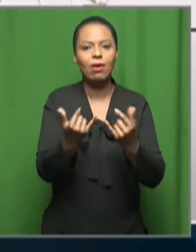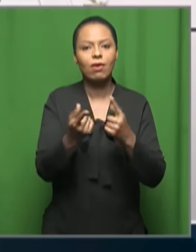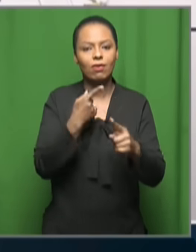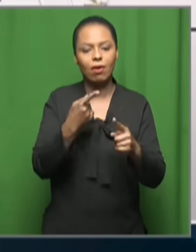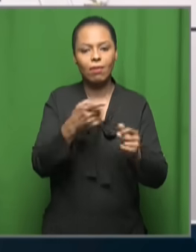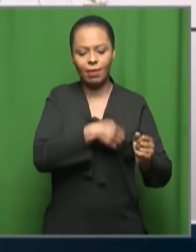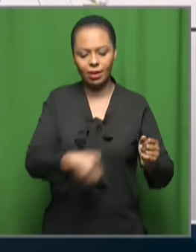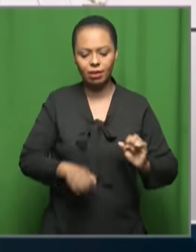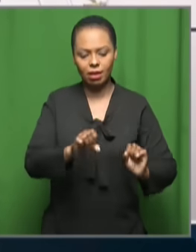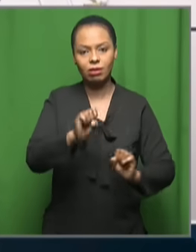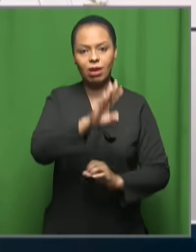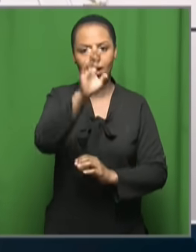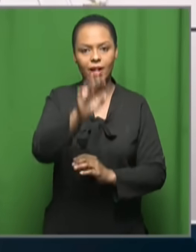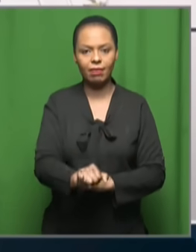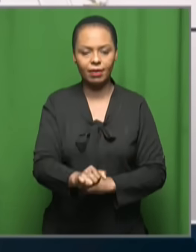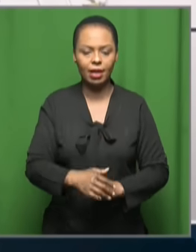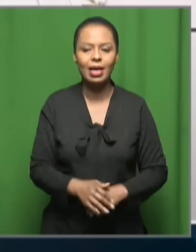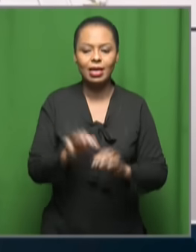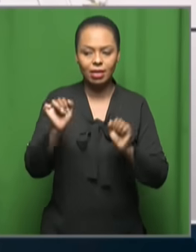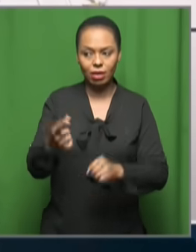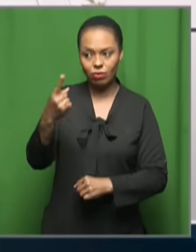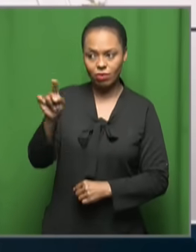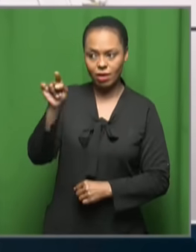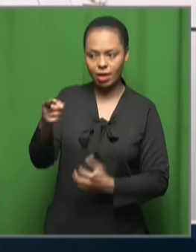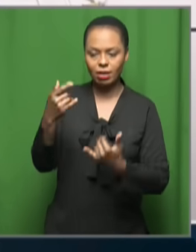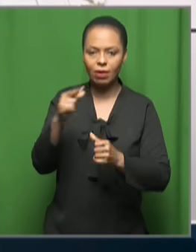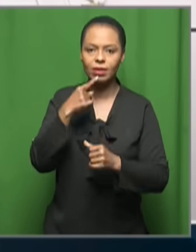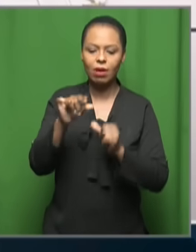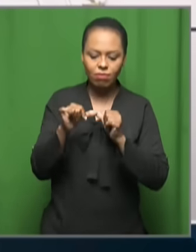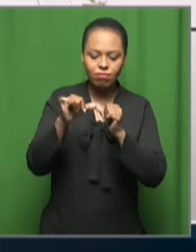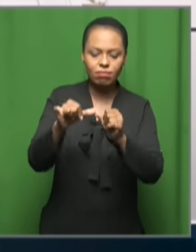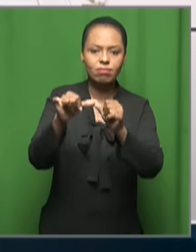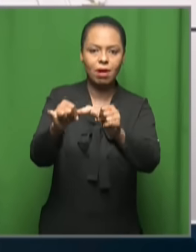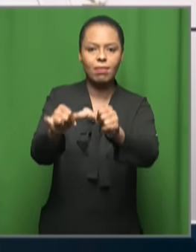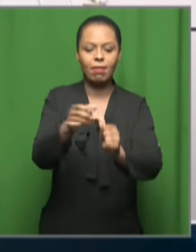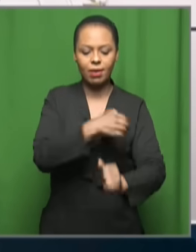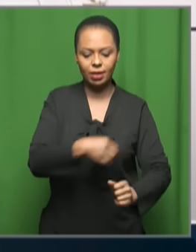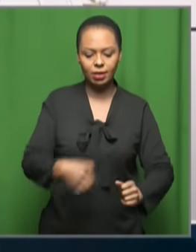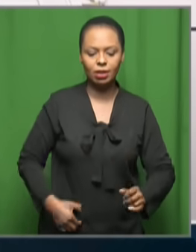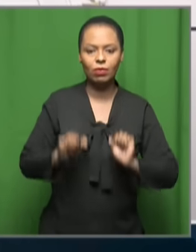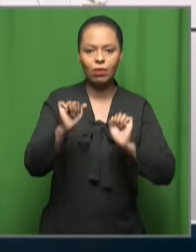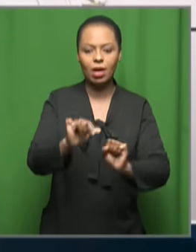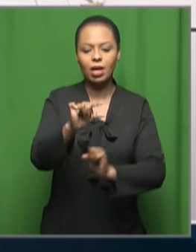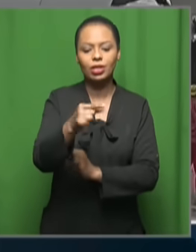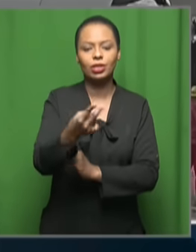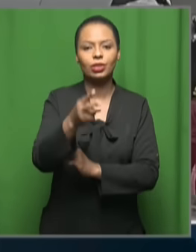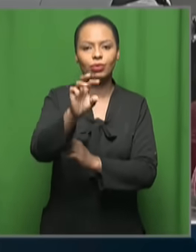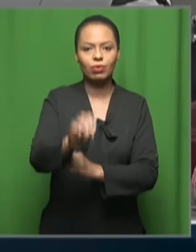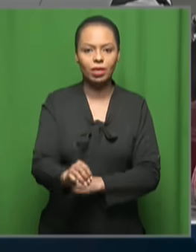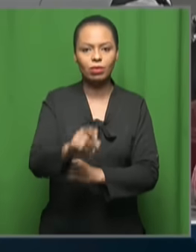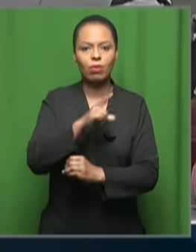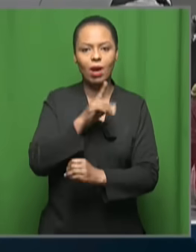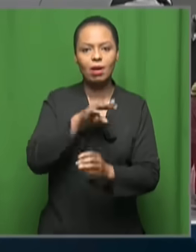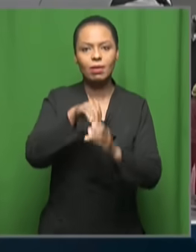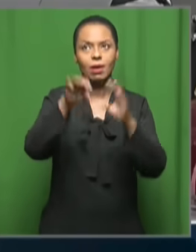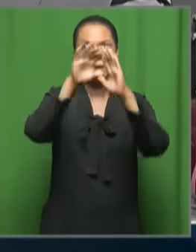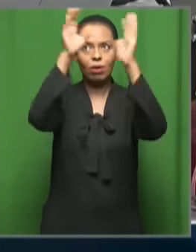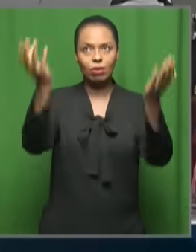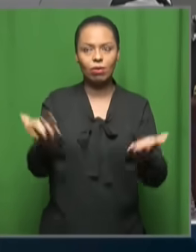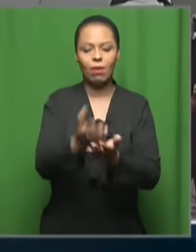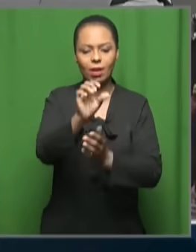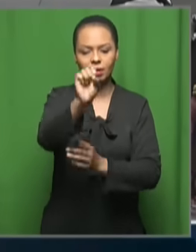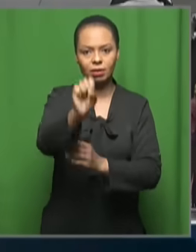Africa. But you're right to point out about the continuity of the presidencies of the G20 being in the global south,